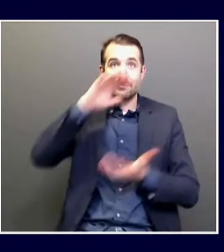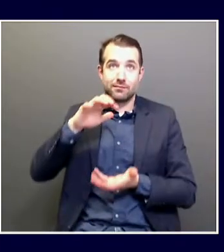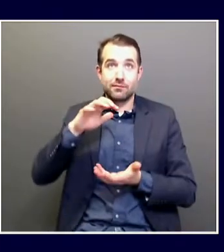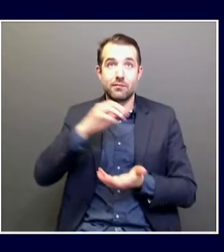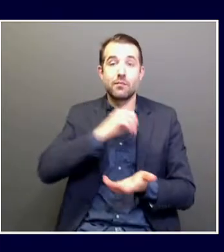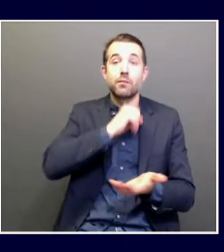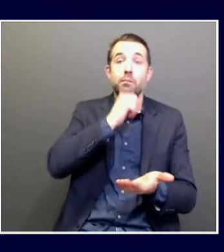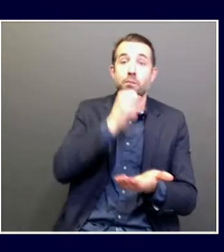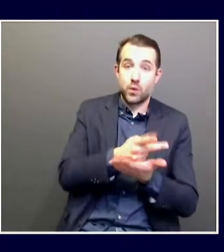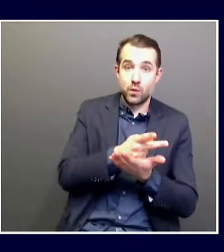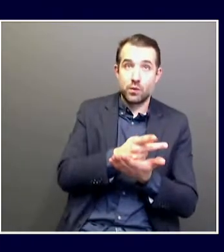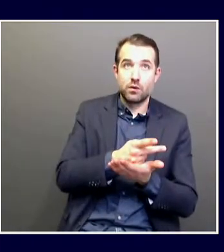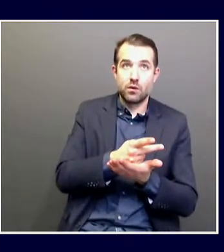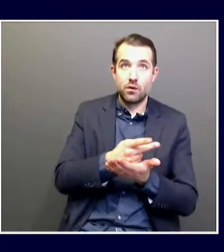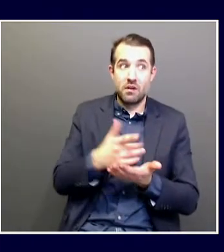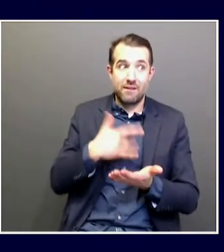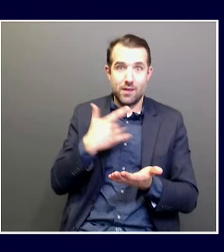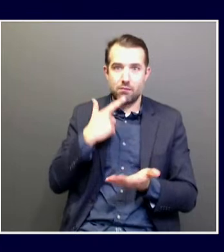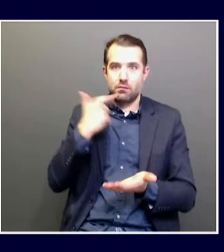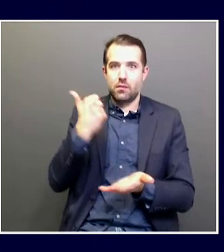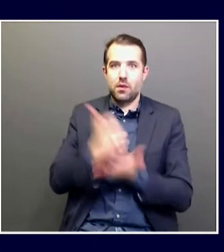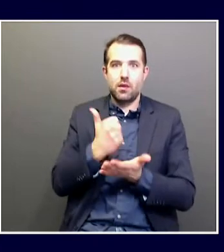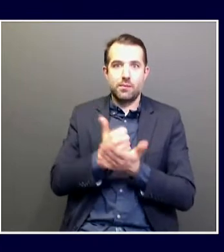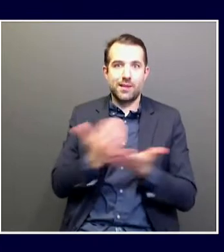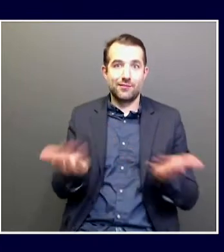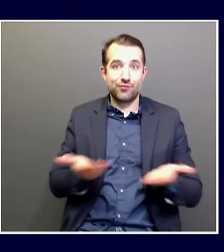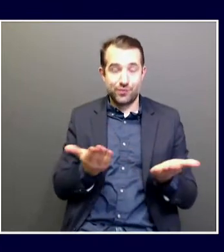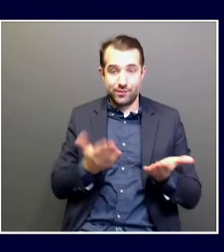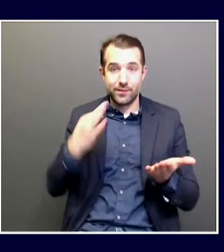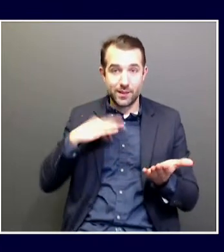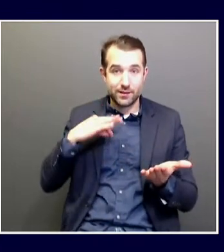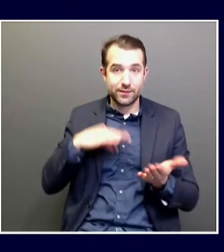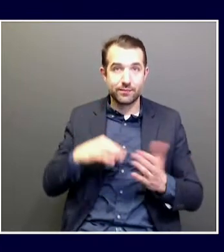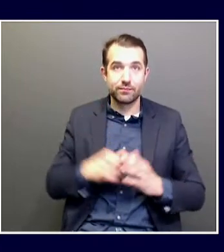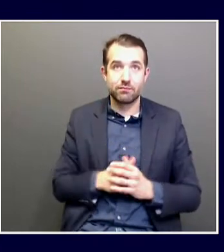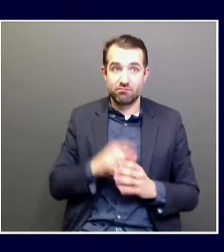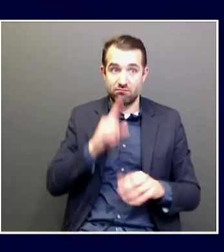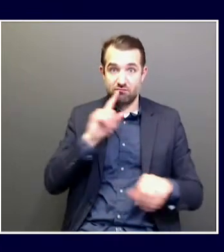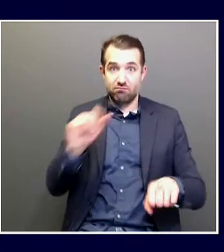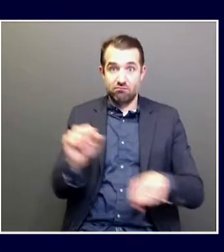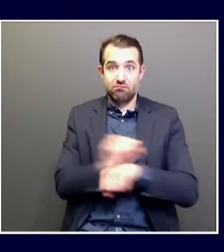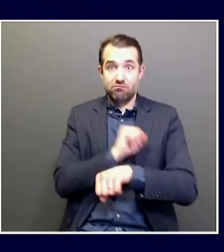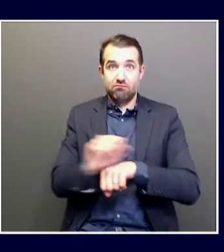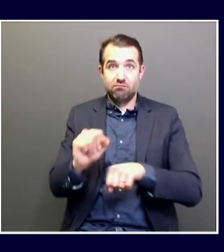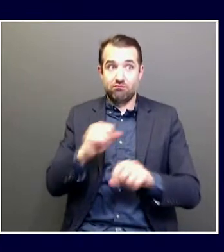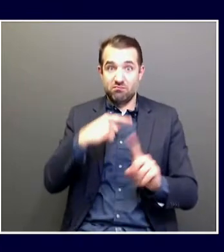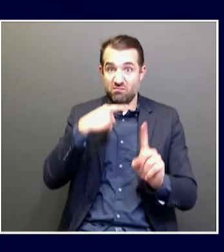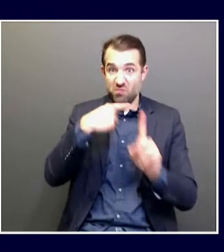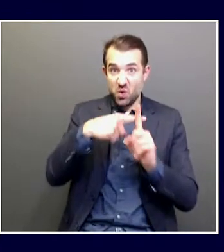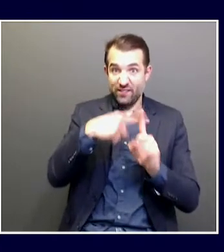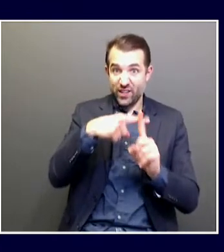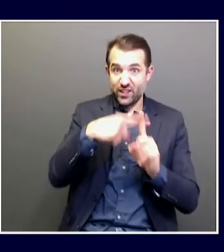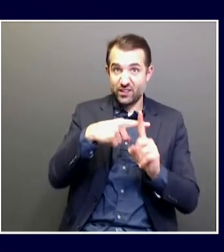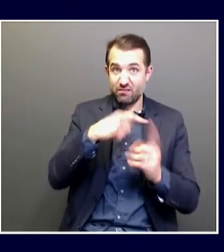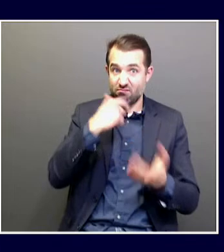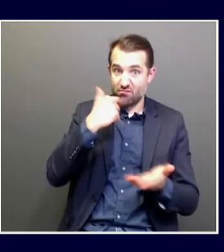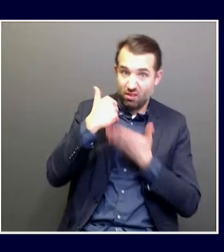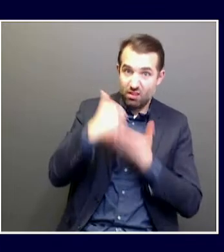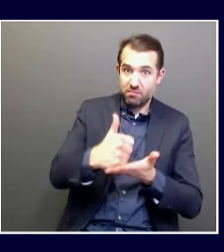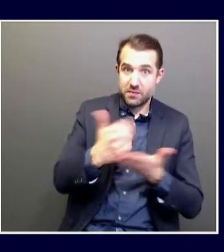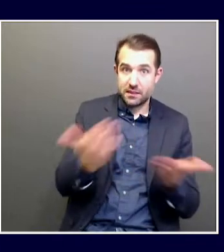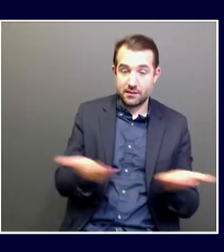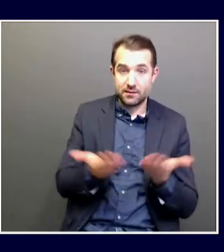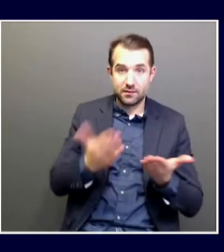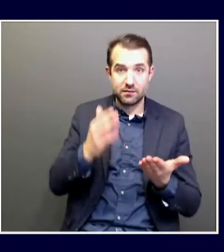Can you maybe describe the positive impacts that we are seeing here in Maine? And do you know roughly how many Mainers